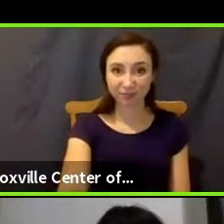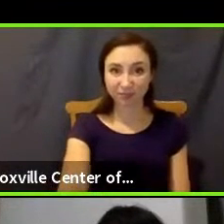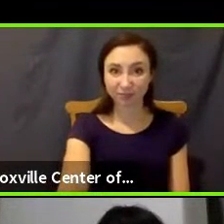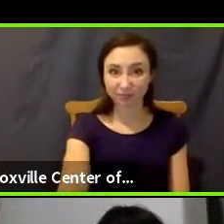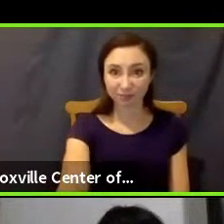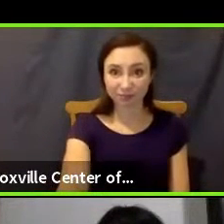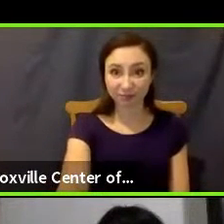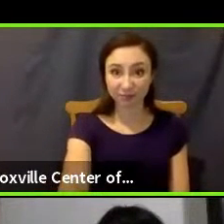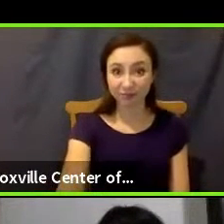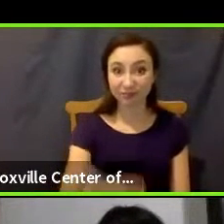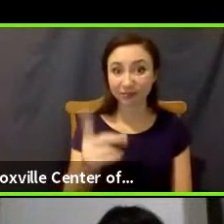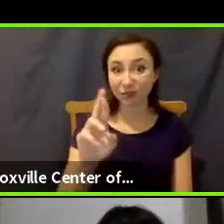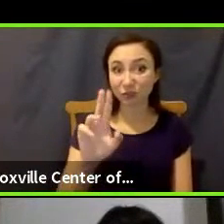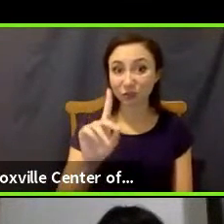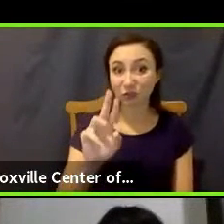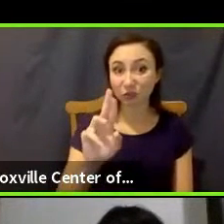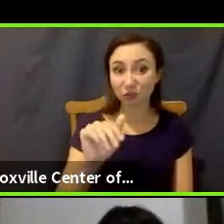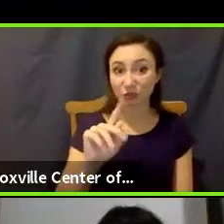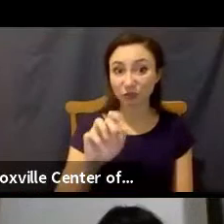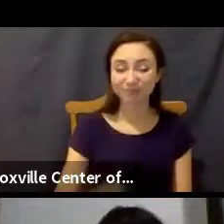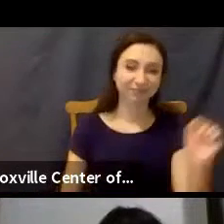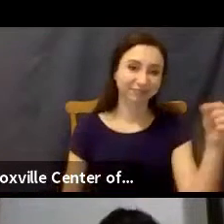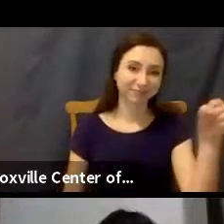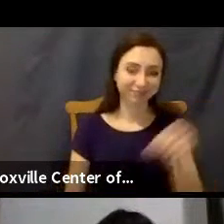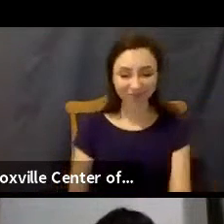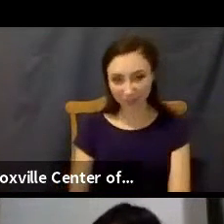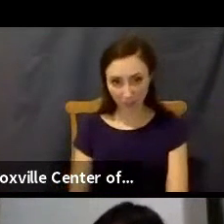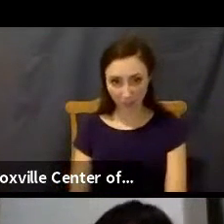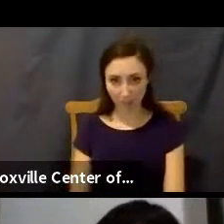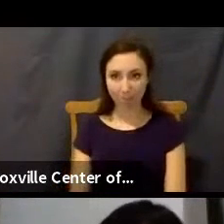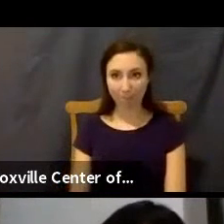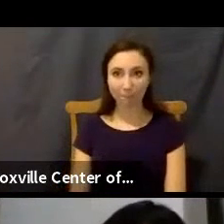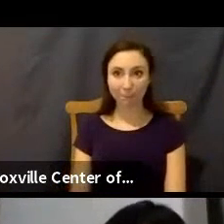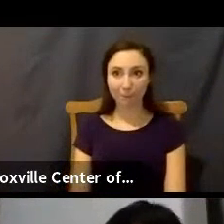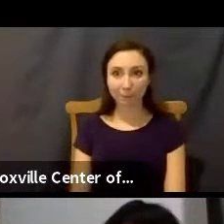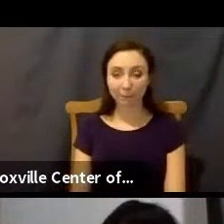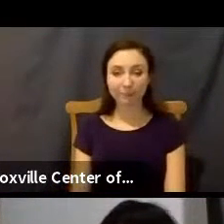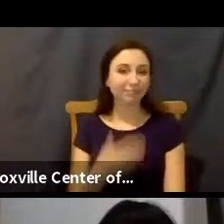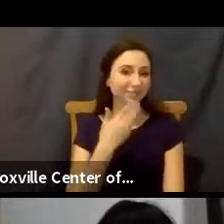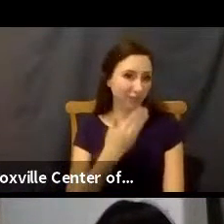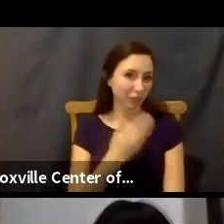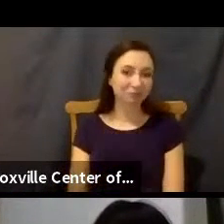Dr. Drake? Yes. Thank you.